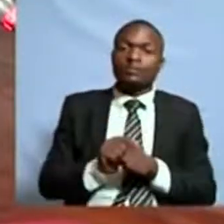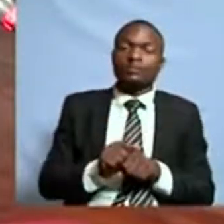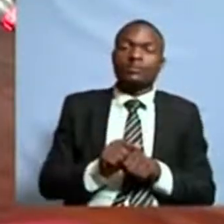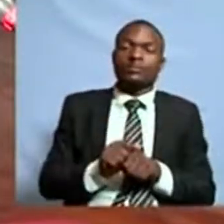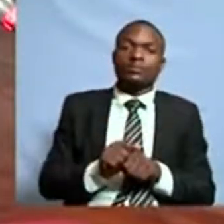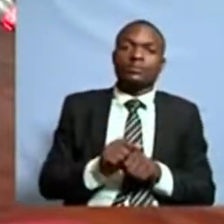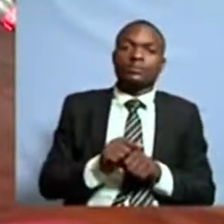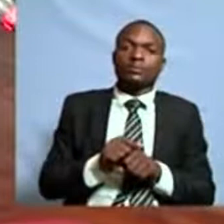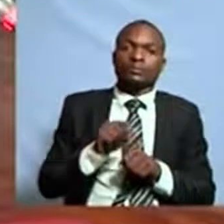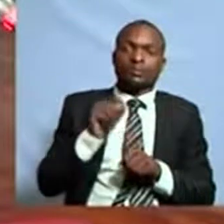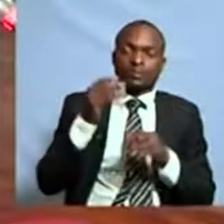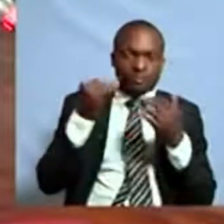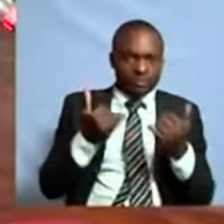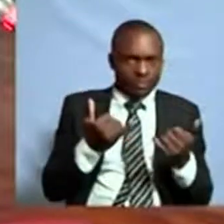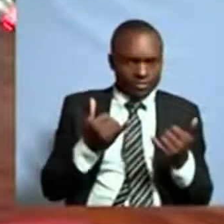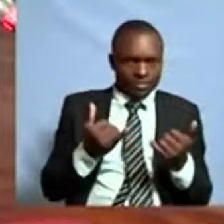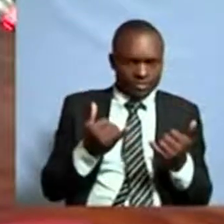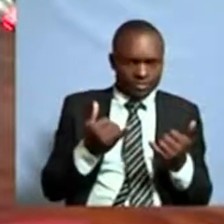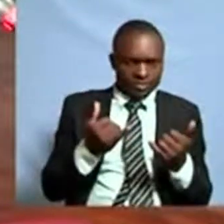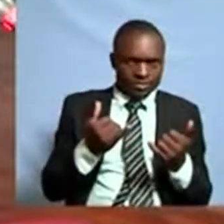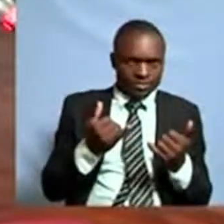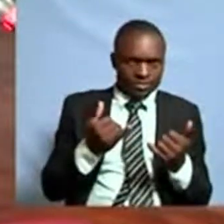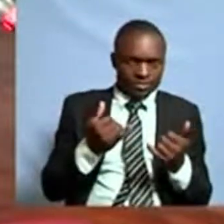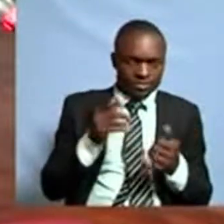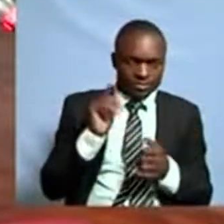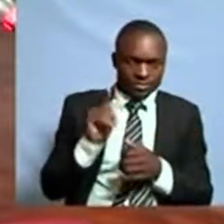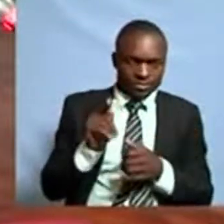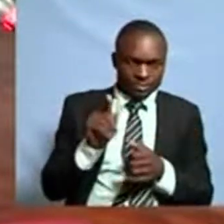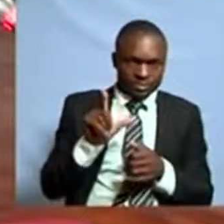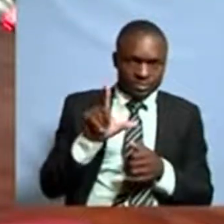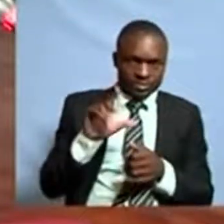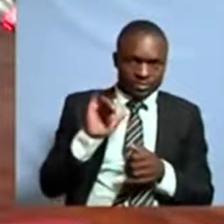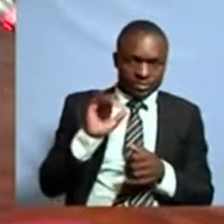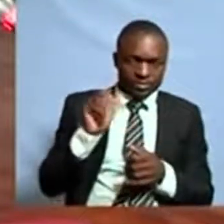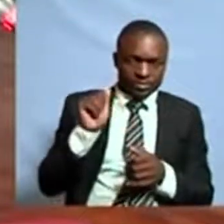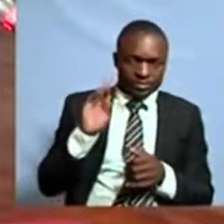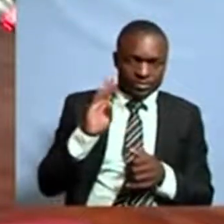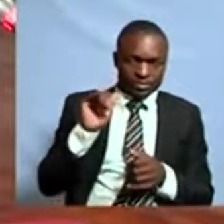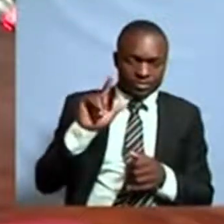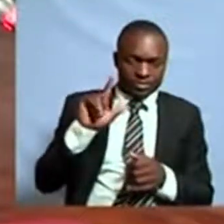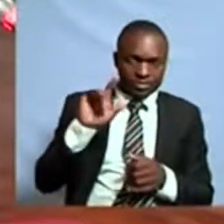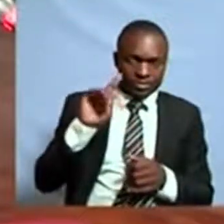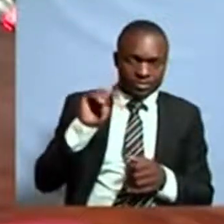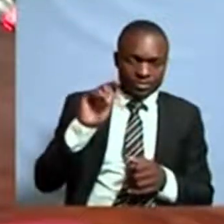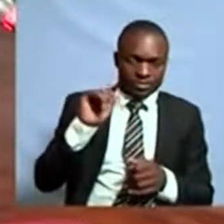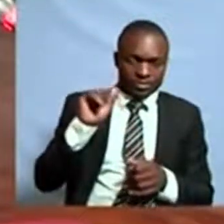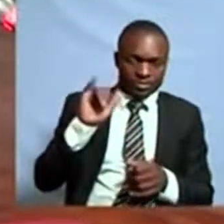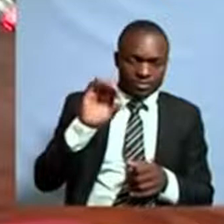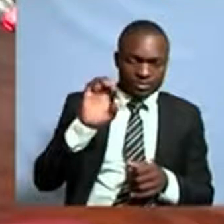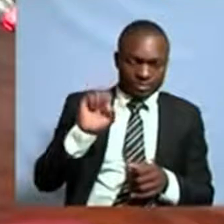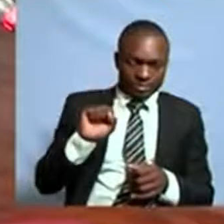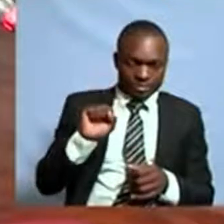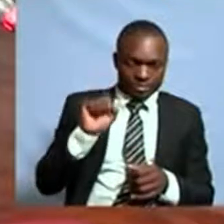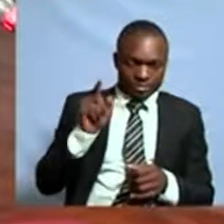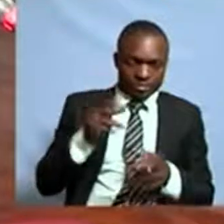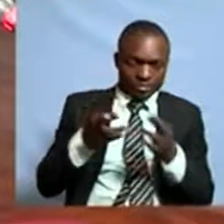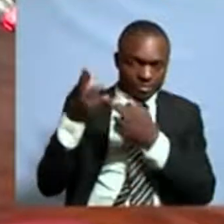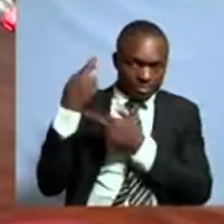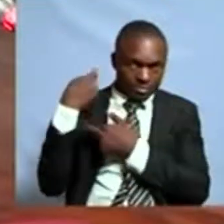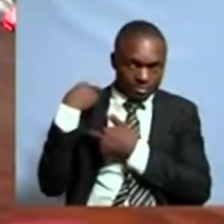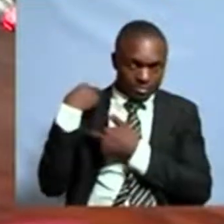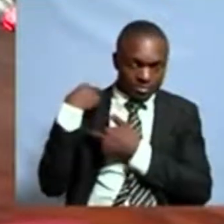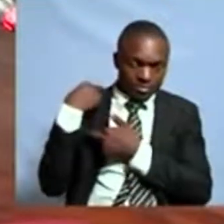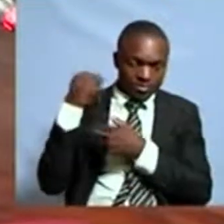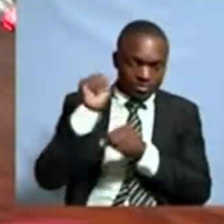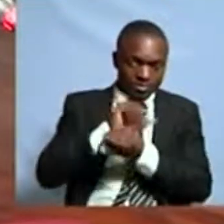be current on liabilities that are involving employees is actually a responsibility that